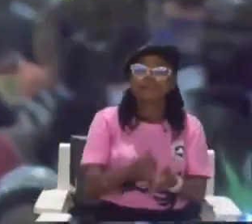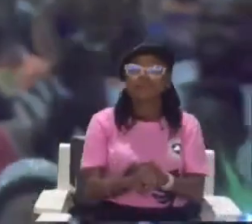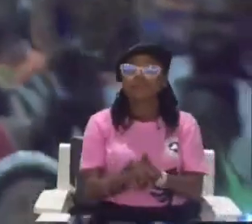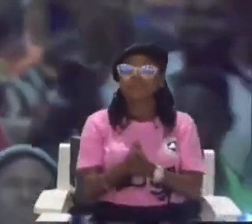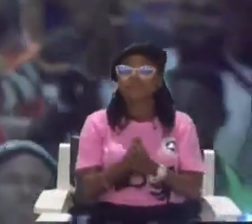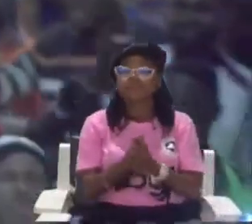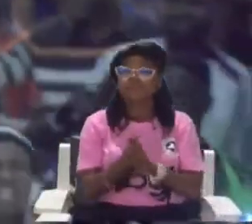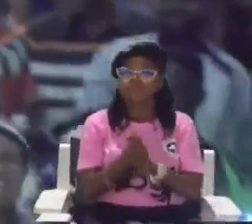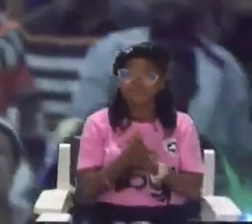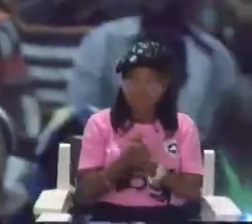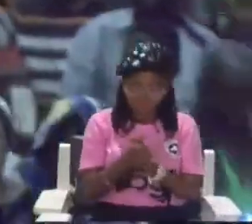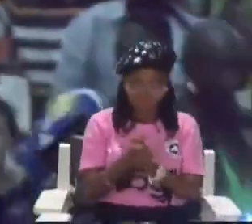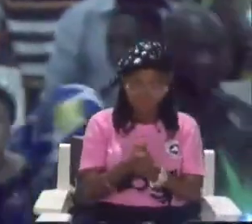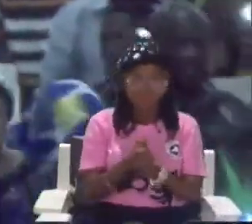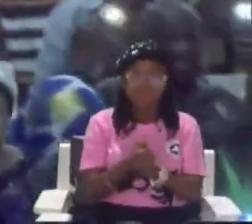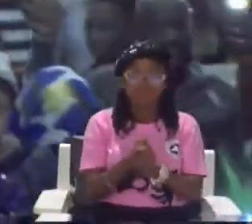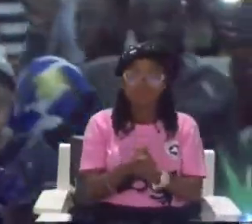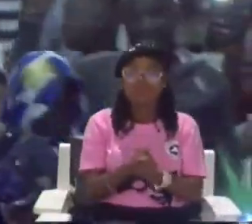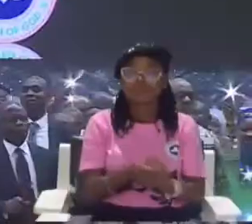Amen.